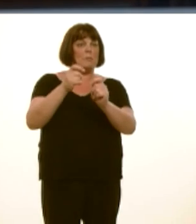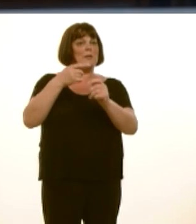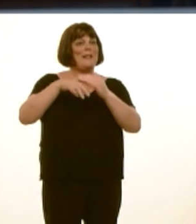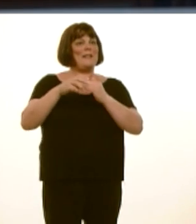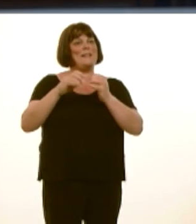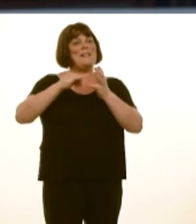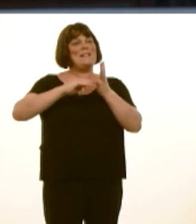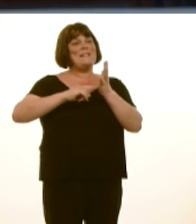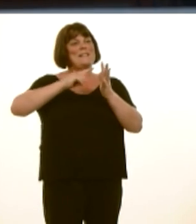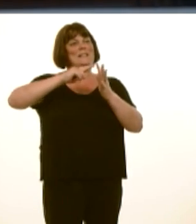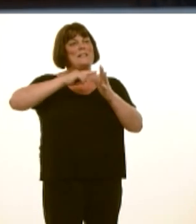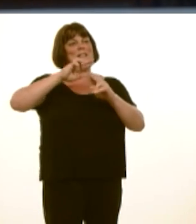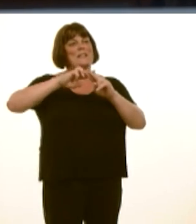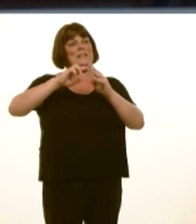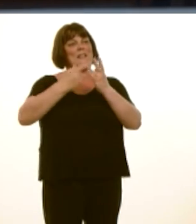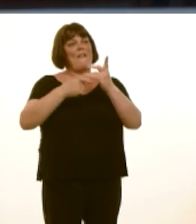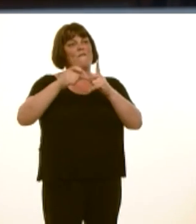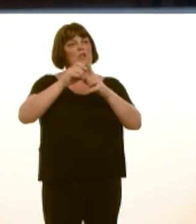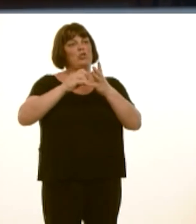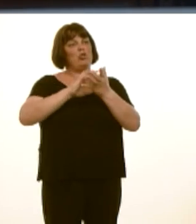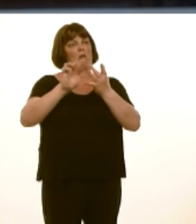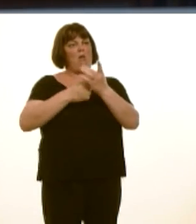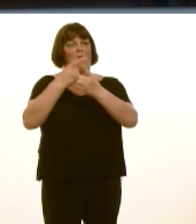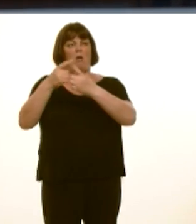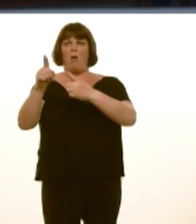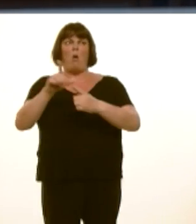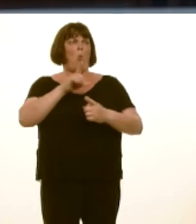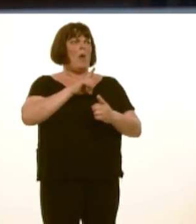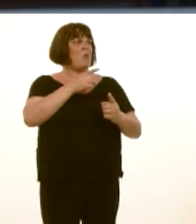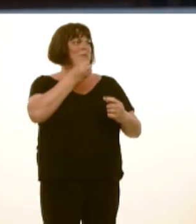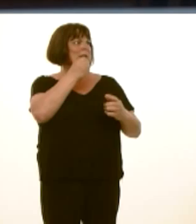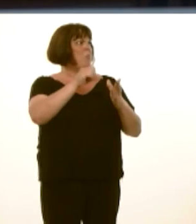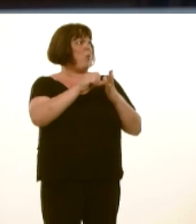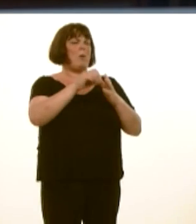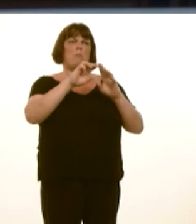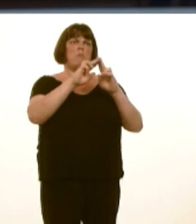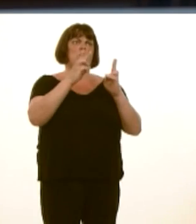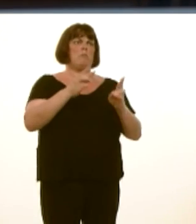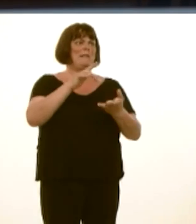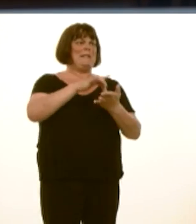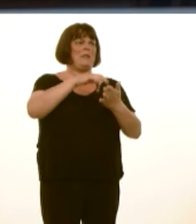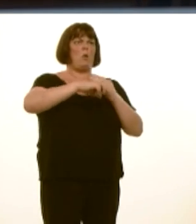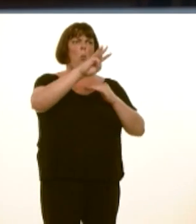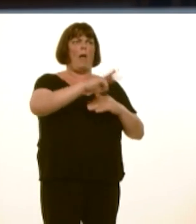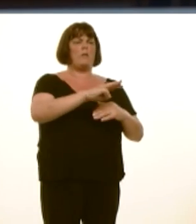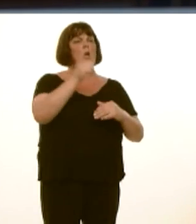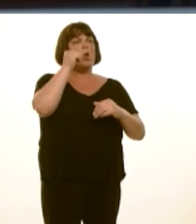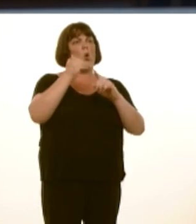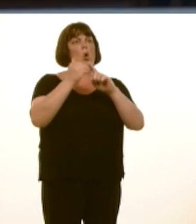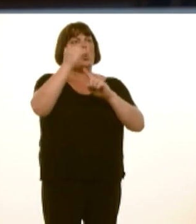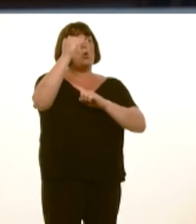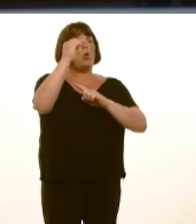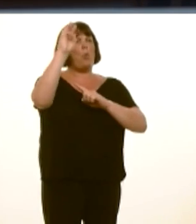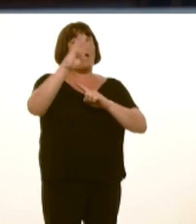Staffordshire, and it does beg the question why there is no eating disorder unit in Wales. Now, I'm given to understand that the North Wales Adolescent Centre in